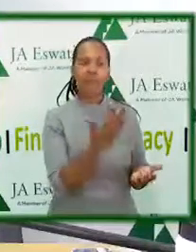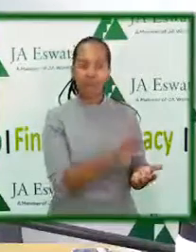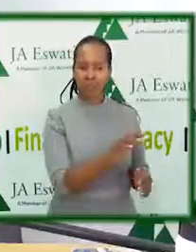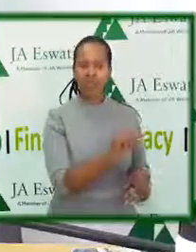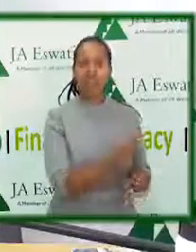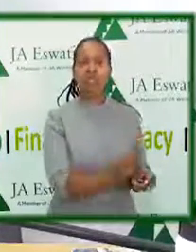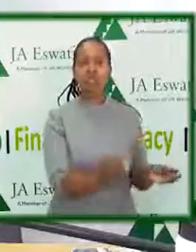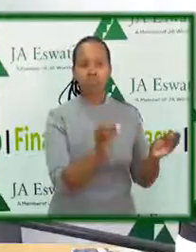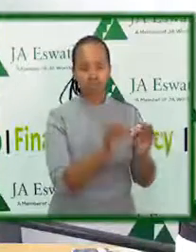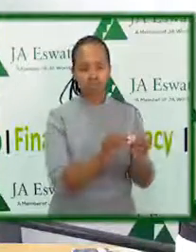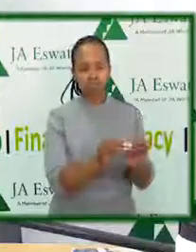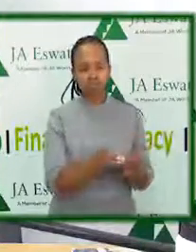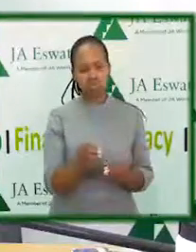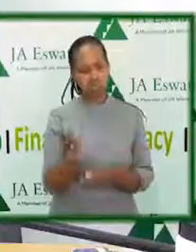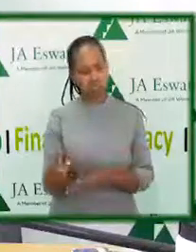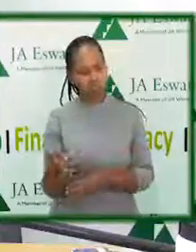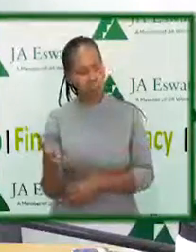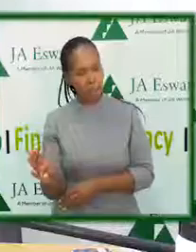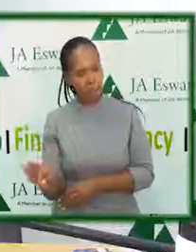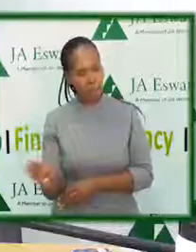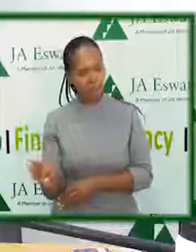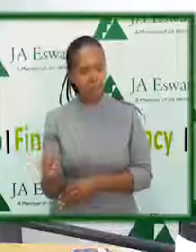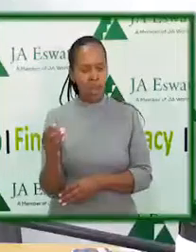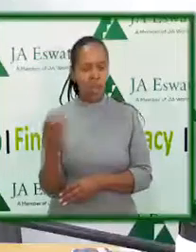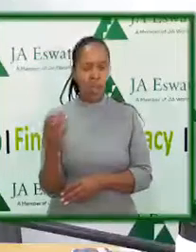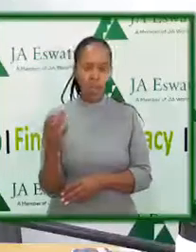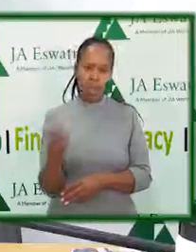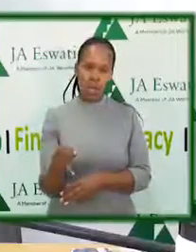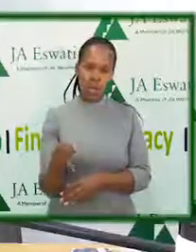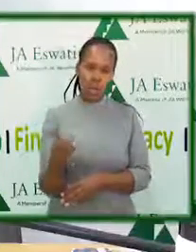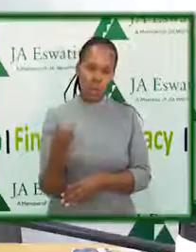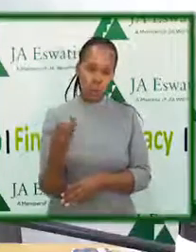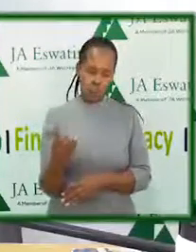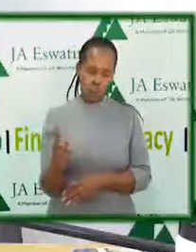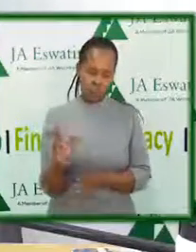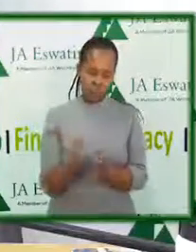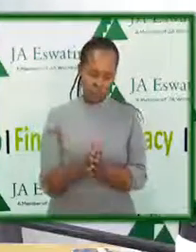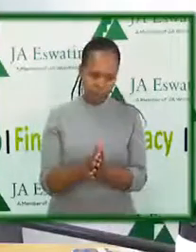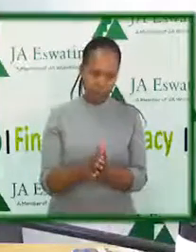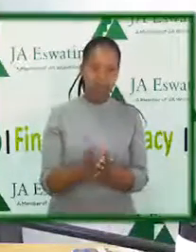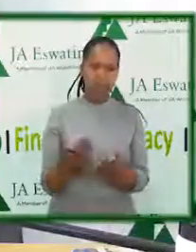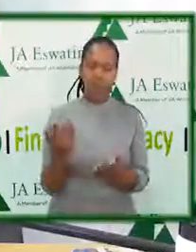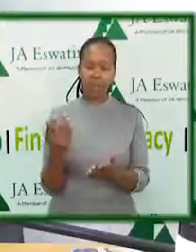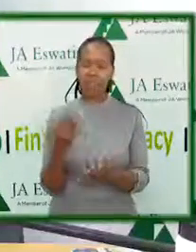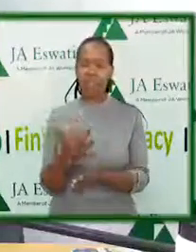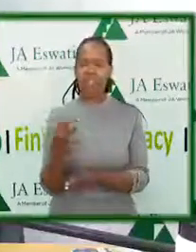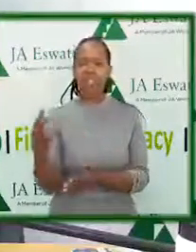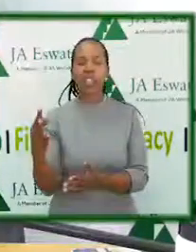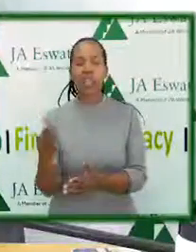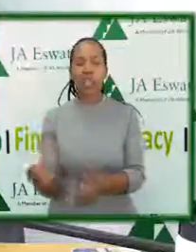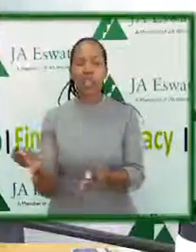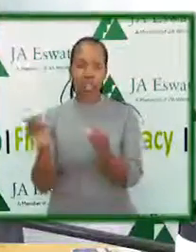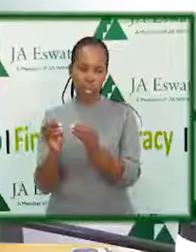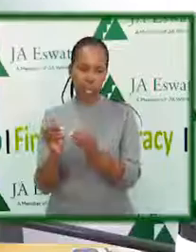even at 33, but the material we have is only going to produce only 10, and we are going to sell it at 30 emalangeni. That